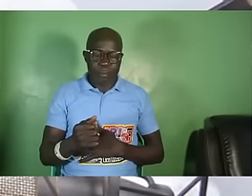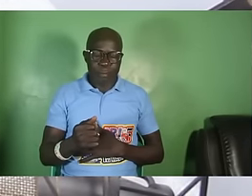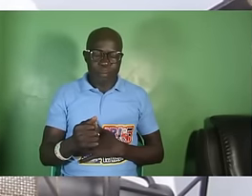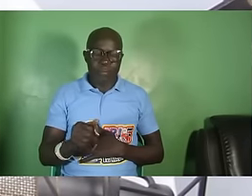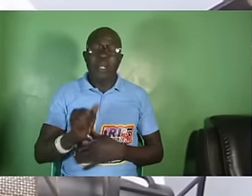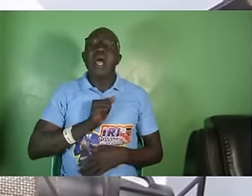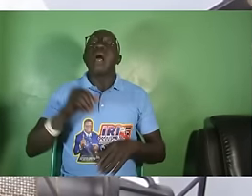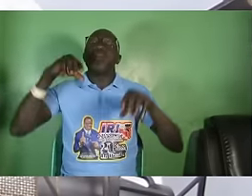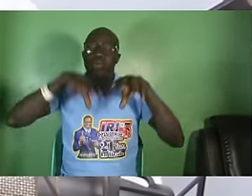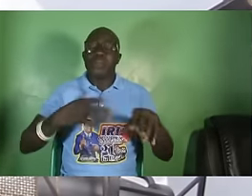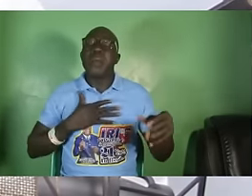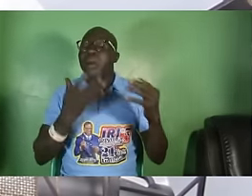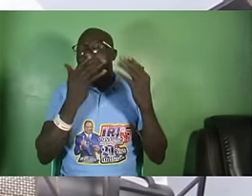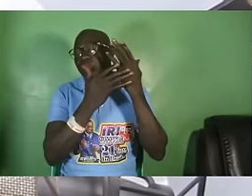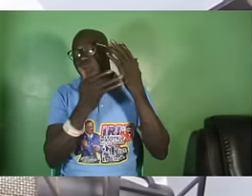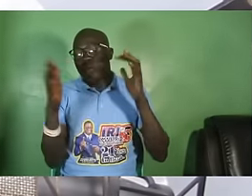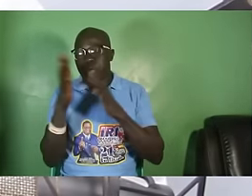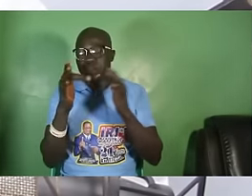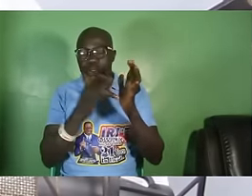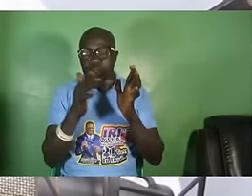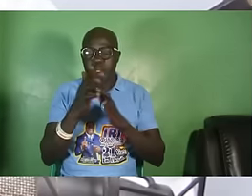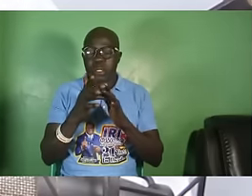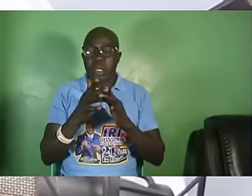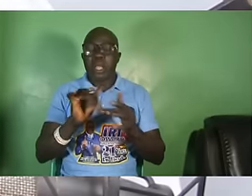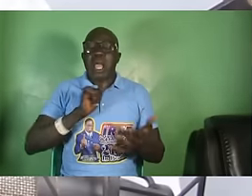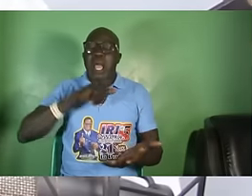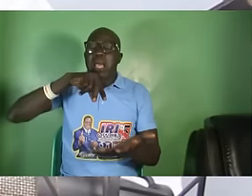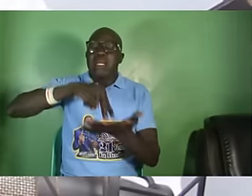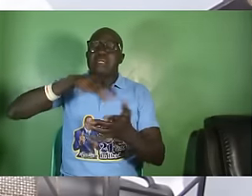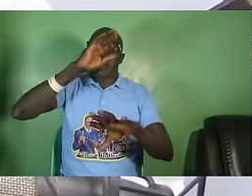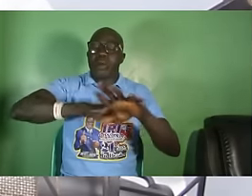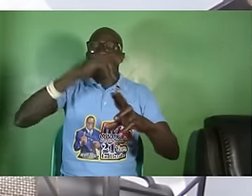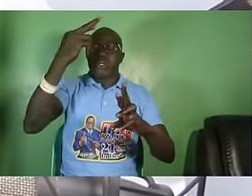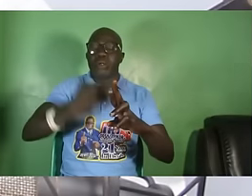I put my mouth the blood of Jesus. I saw the ark of